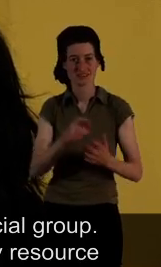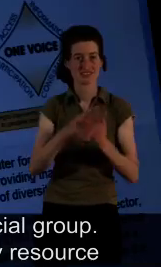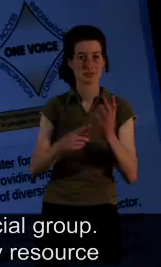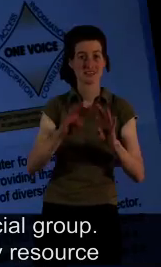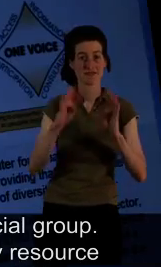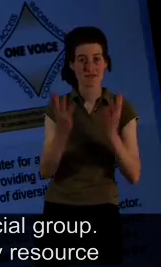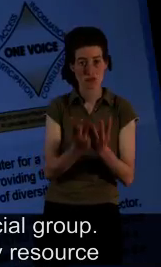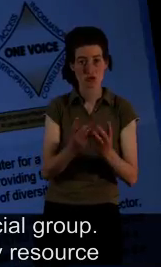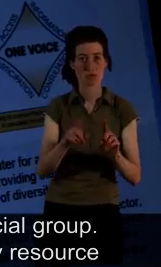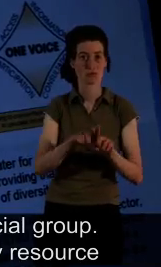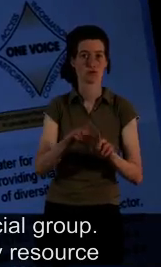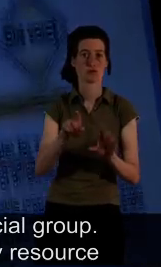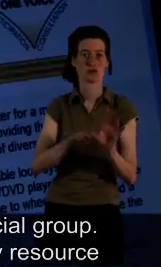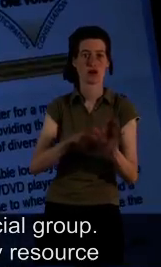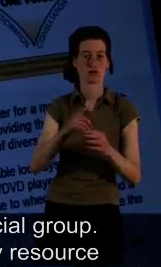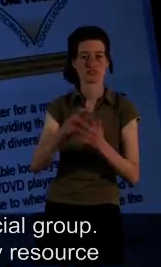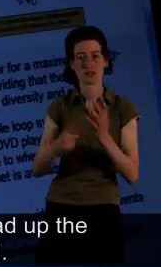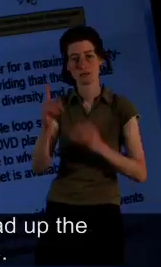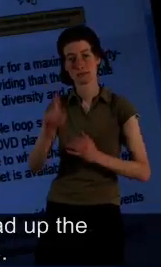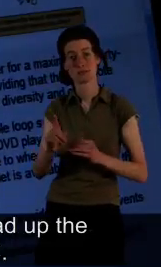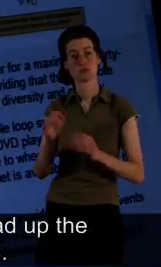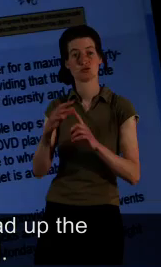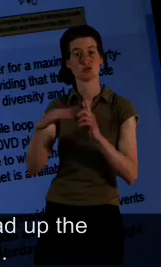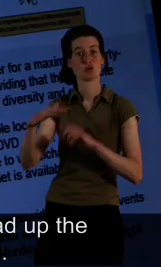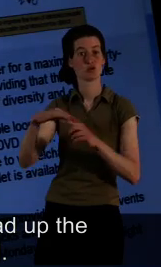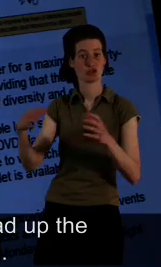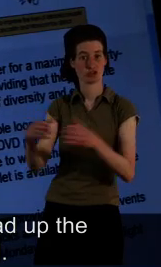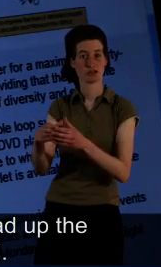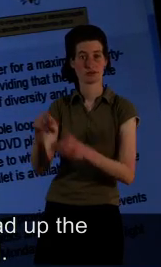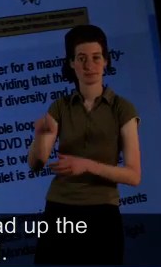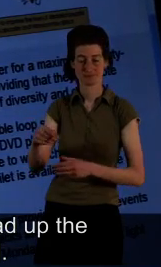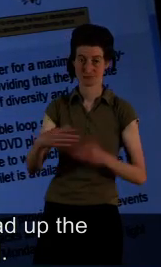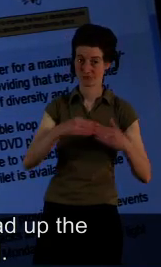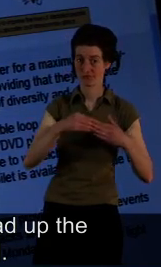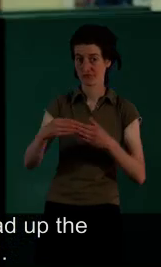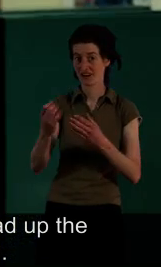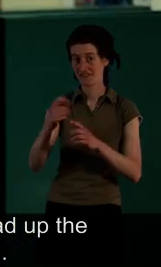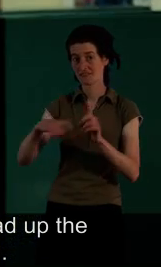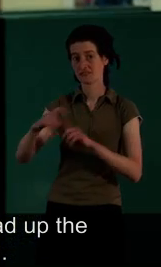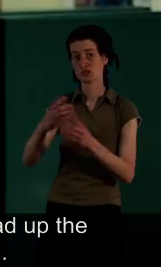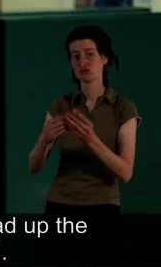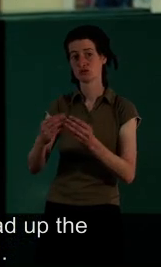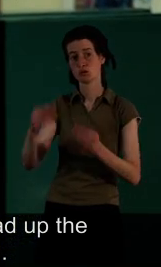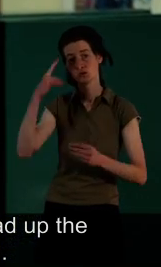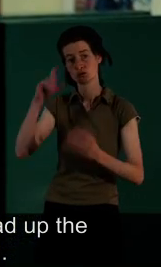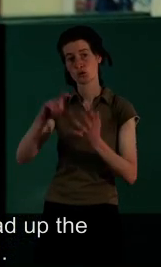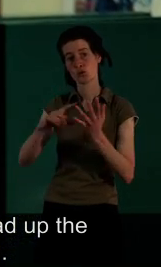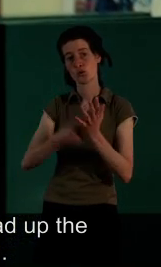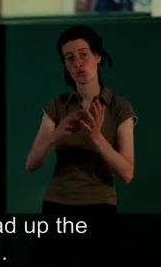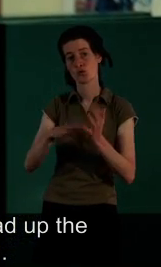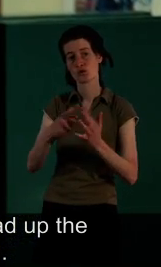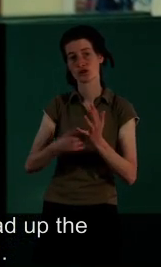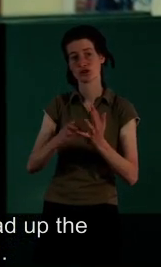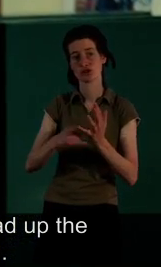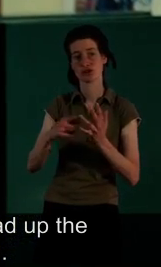group, with a lead here at the community resource called the Cornerstone, and we also head up the community cafe